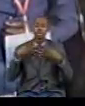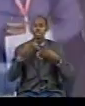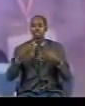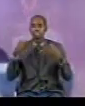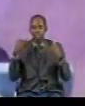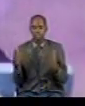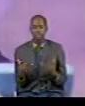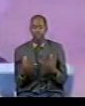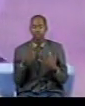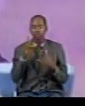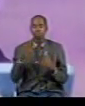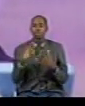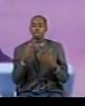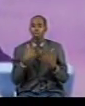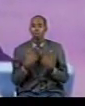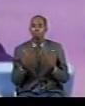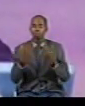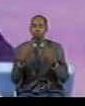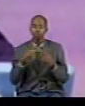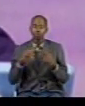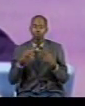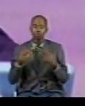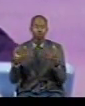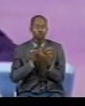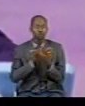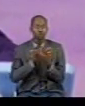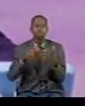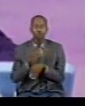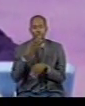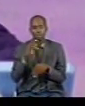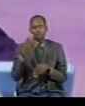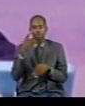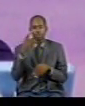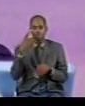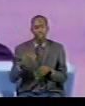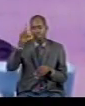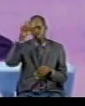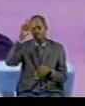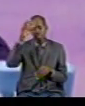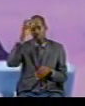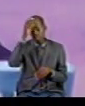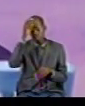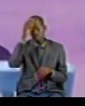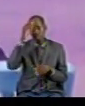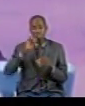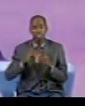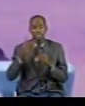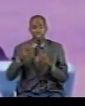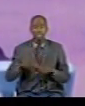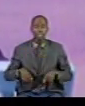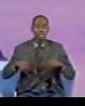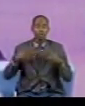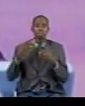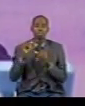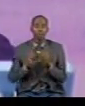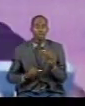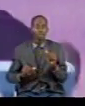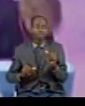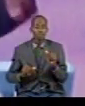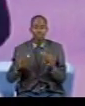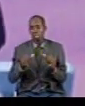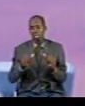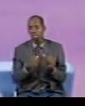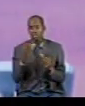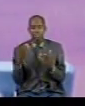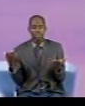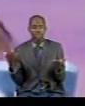of the devil, and every work of the devil in the life of anyone here be destroyed